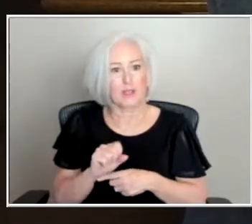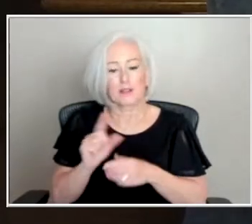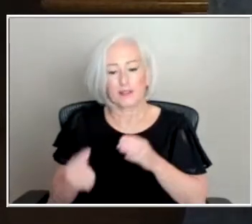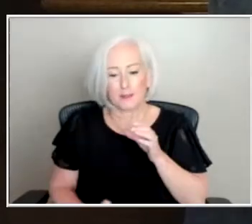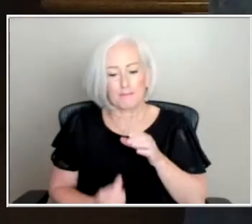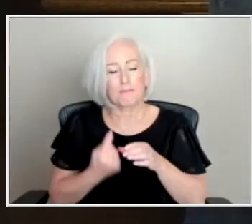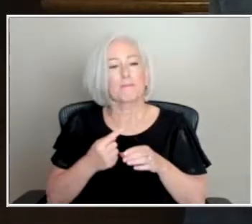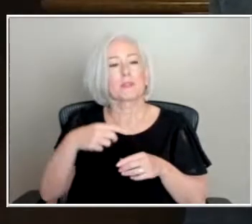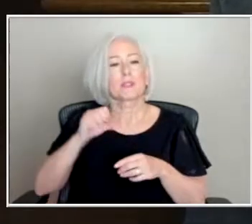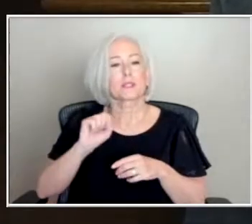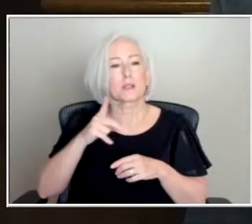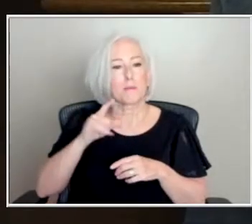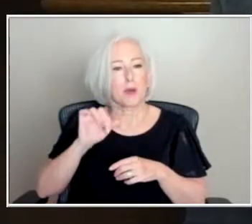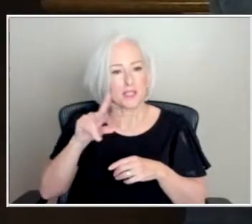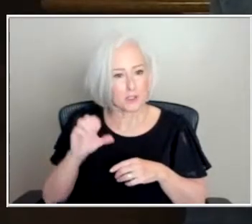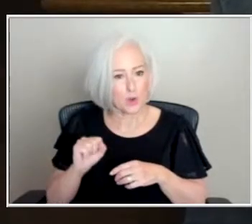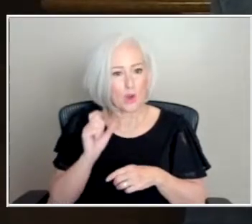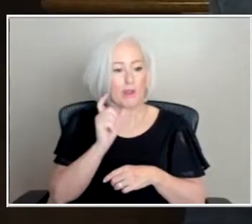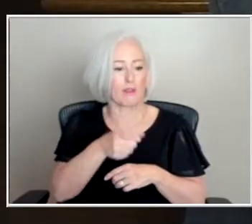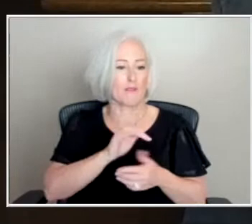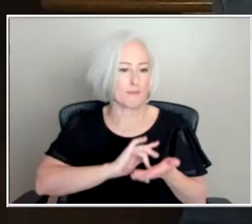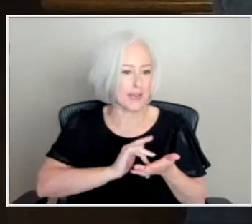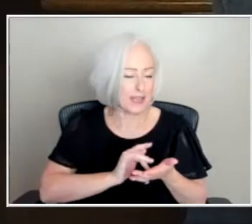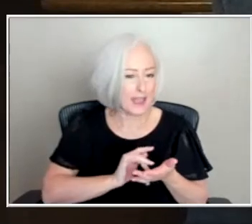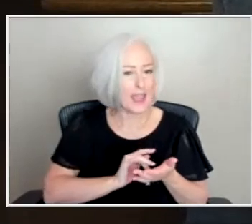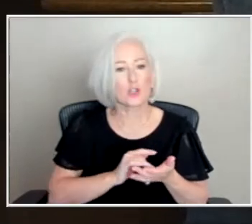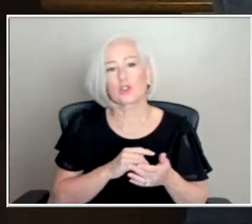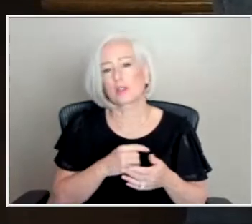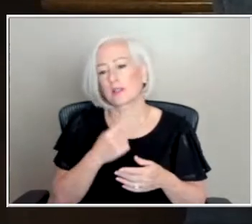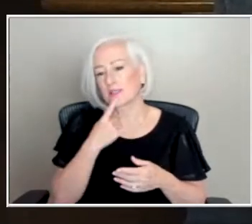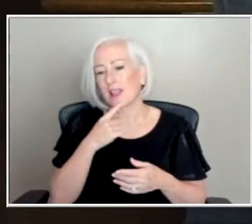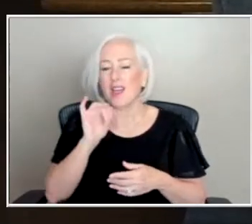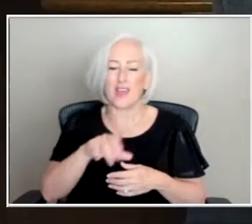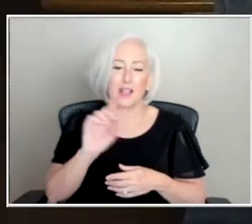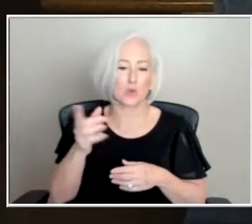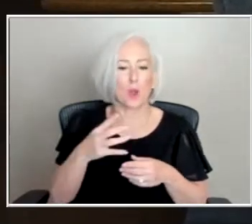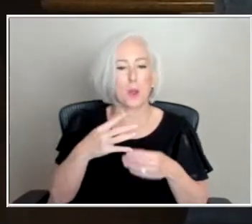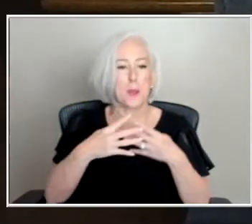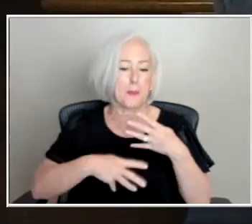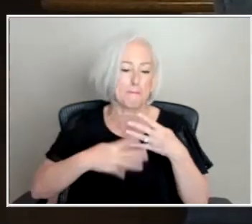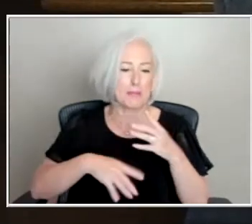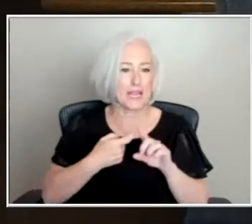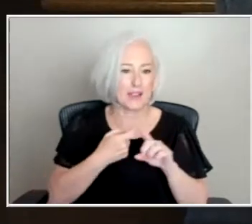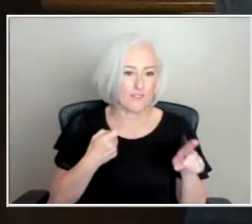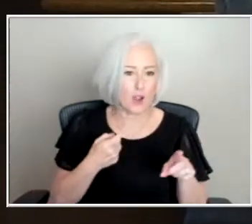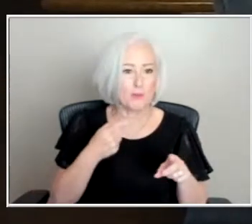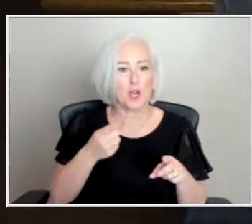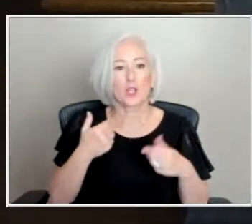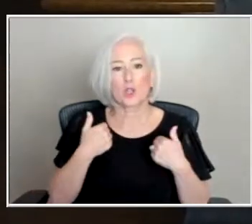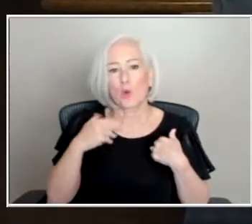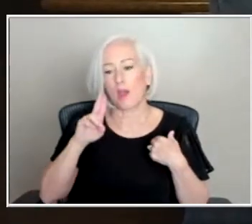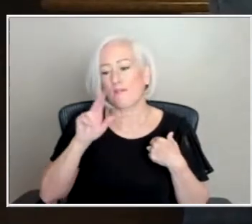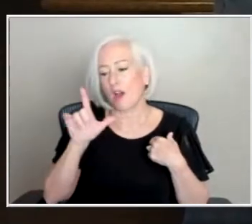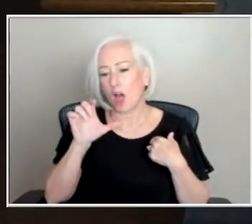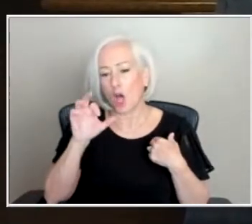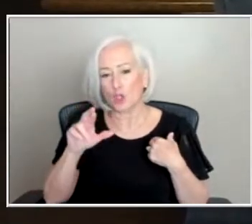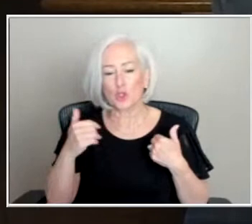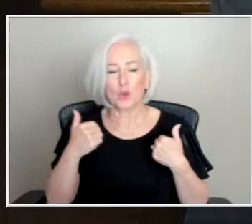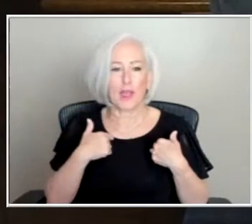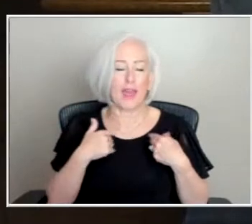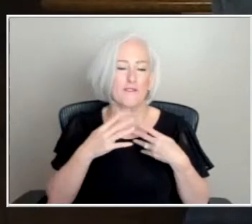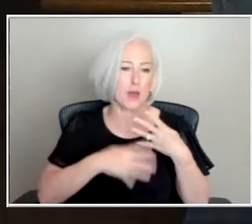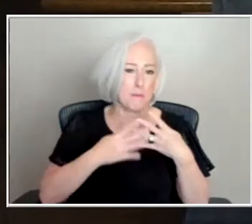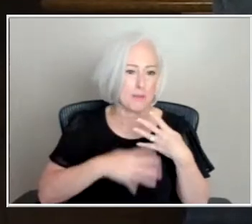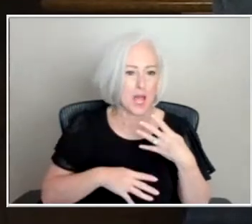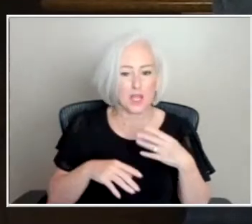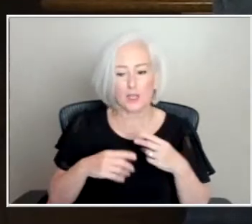suppositories, and just said, oh, you know, that's where the bleeding is coming from, is you have a, you know, an ulcer that's bleeding, a couple polyps, no big